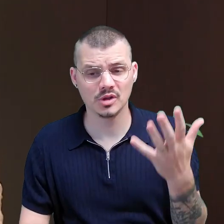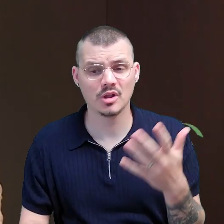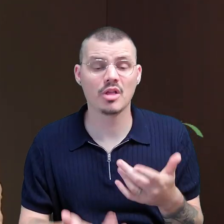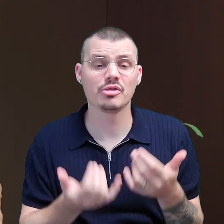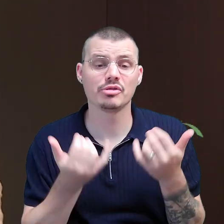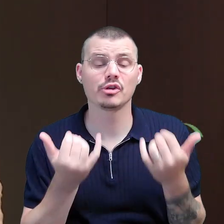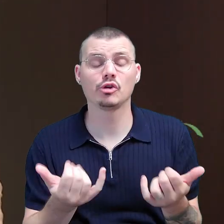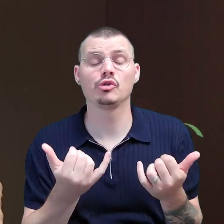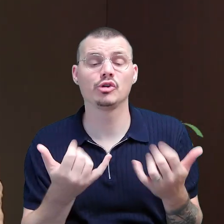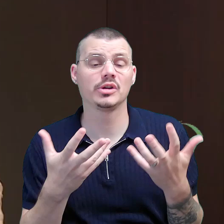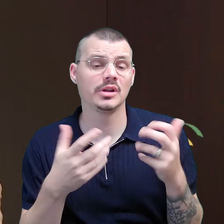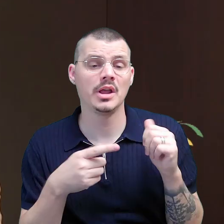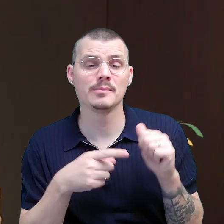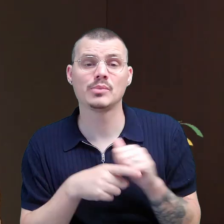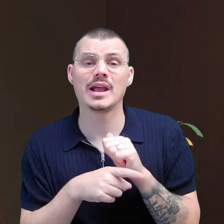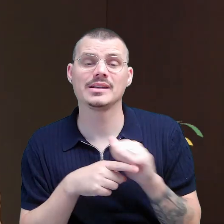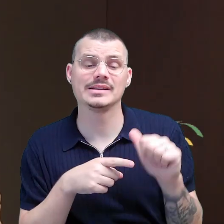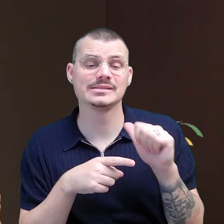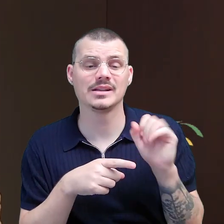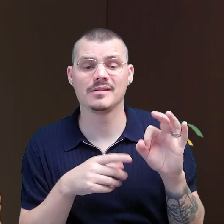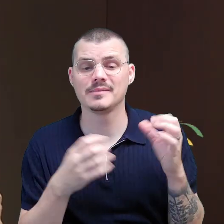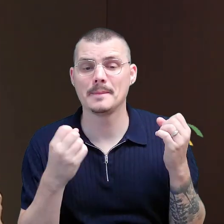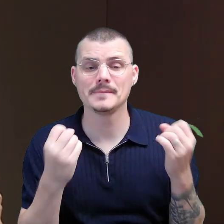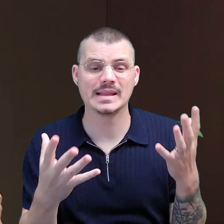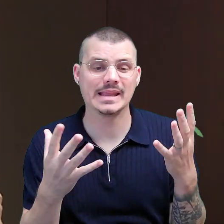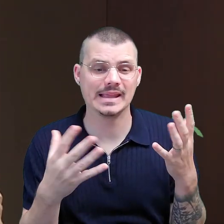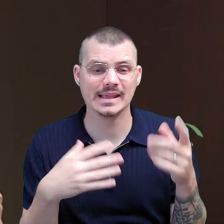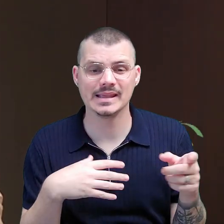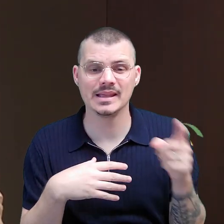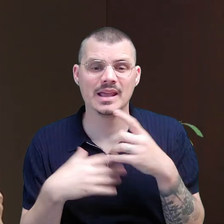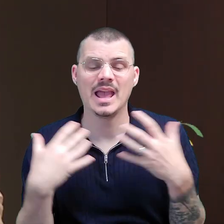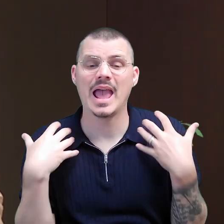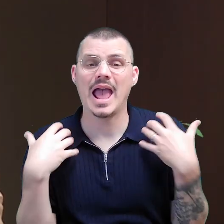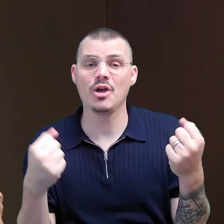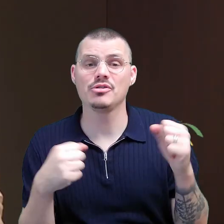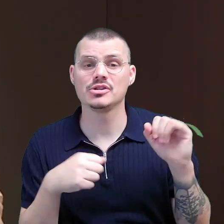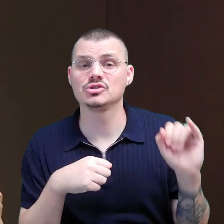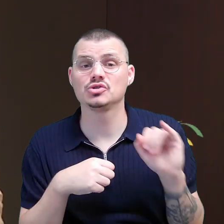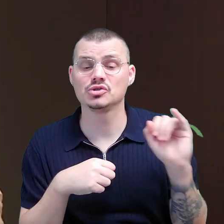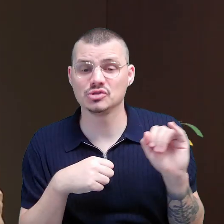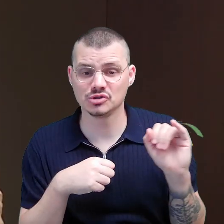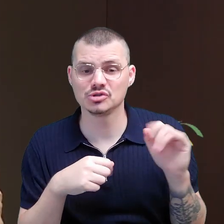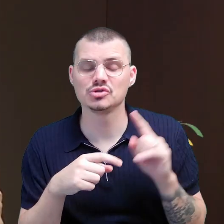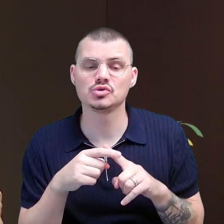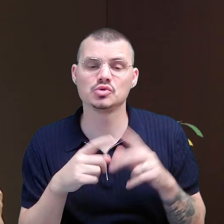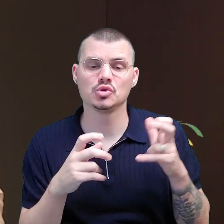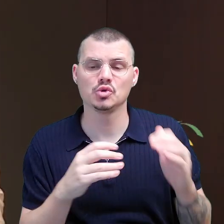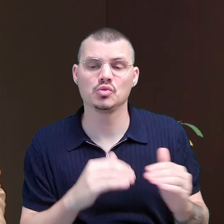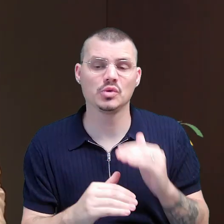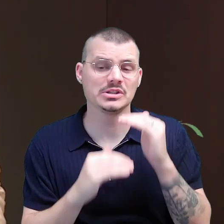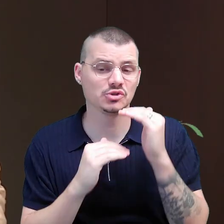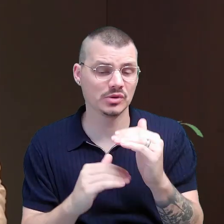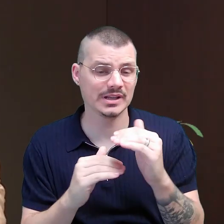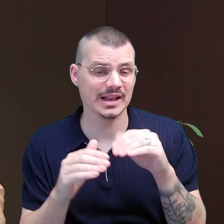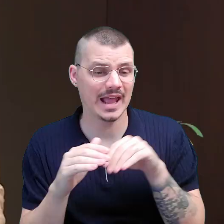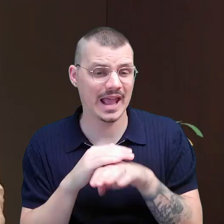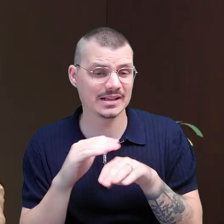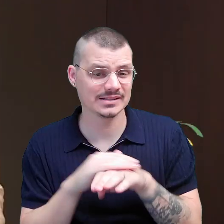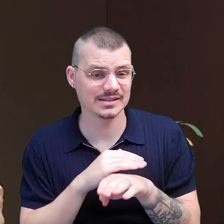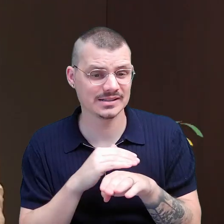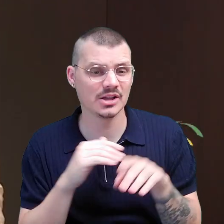So the current practice of many health insurers to